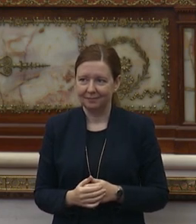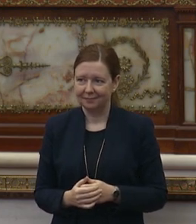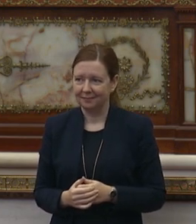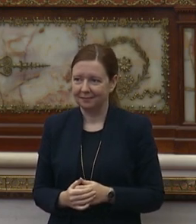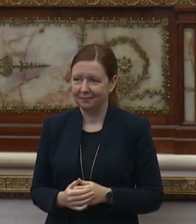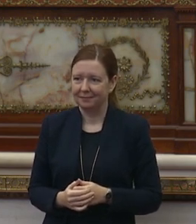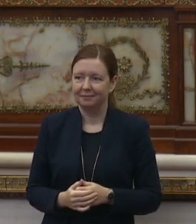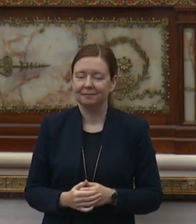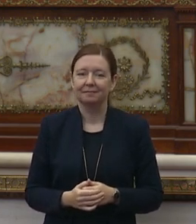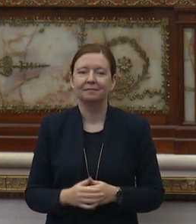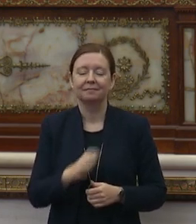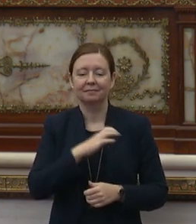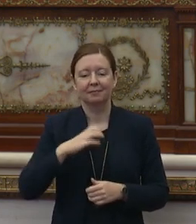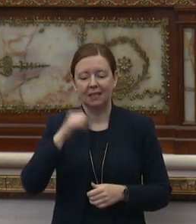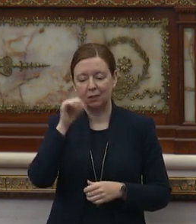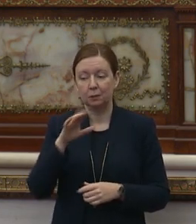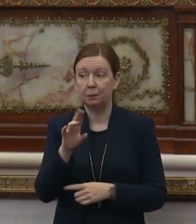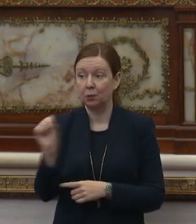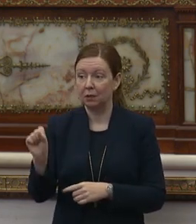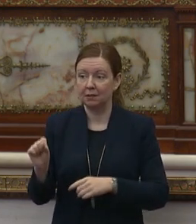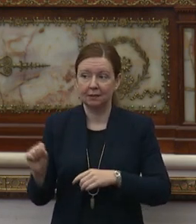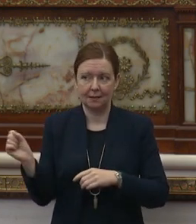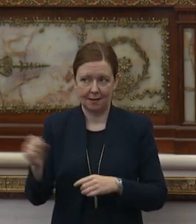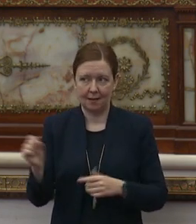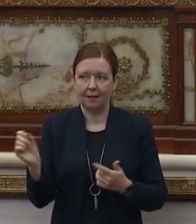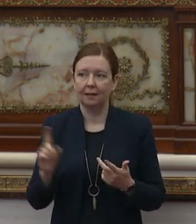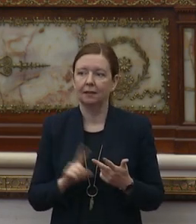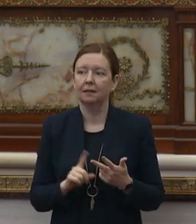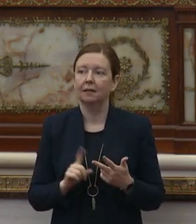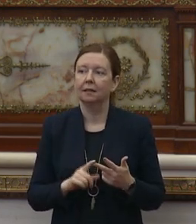Right. We got it. Councilwoman Brooks? Aye.